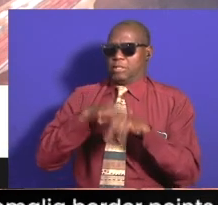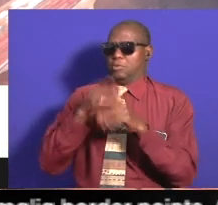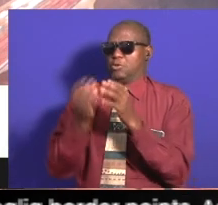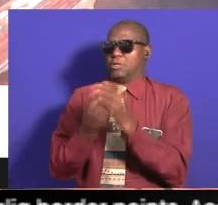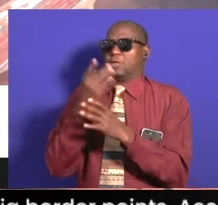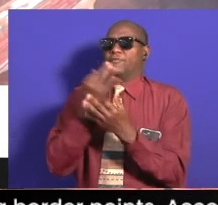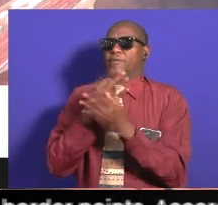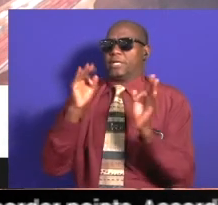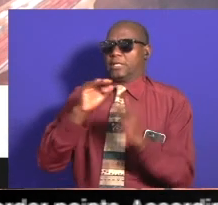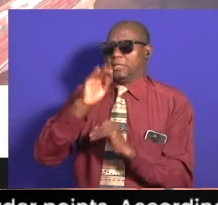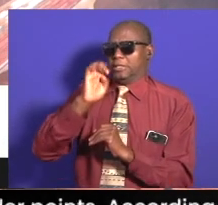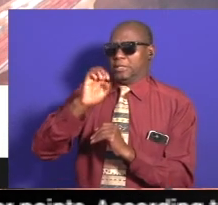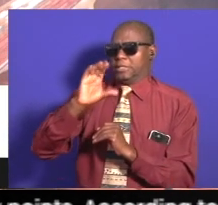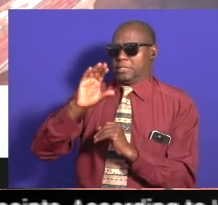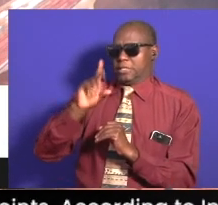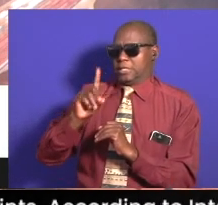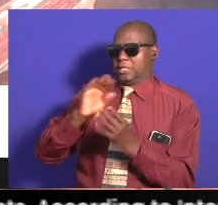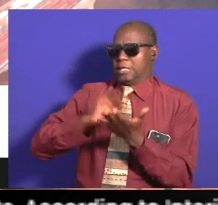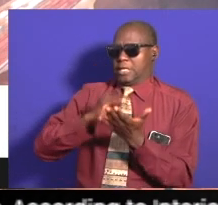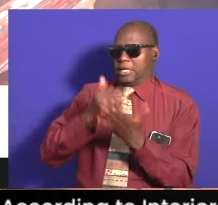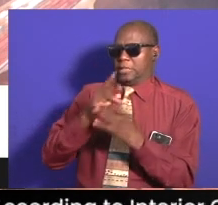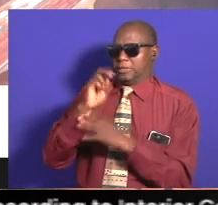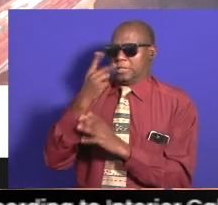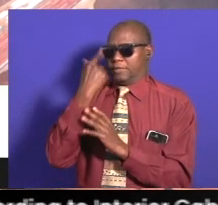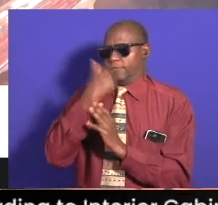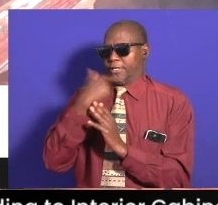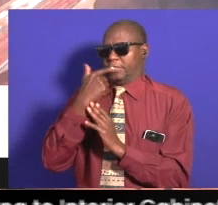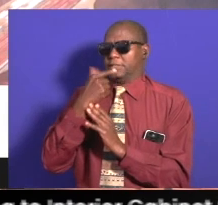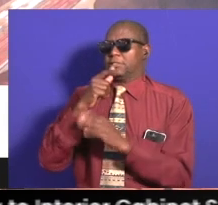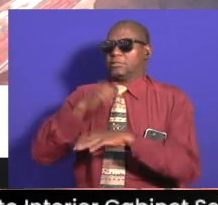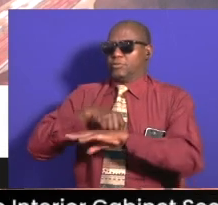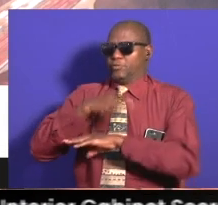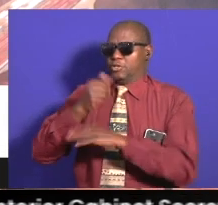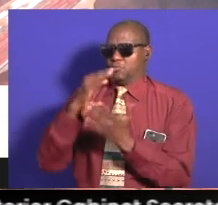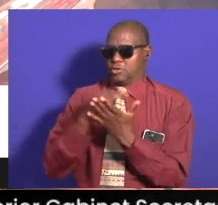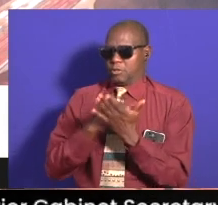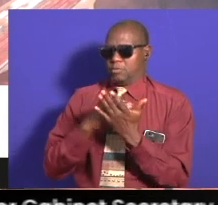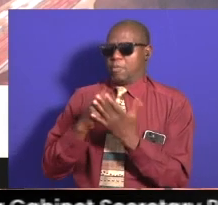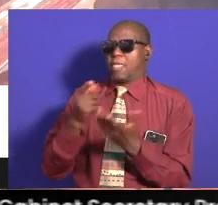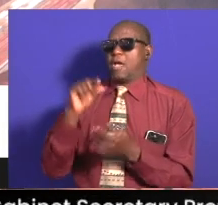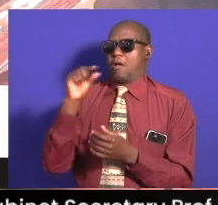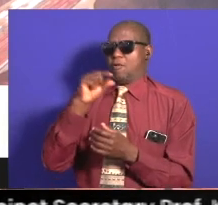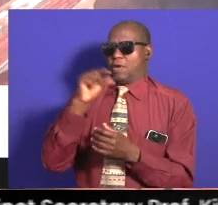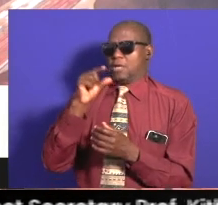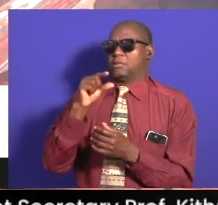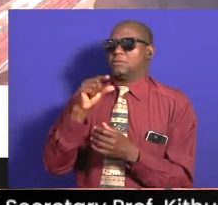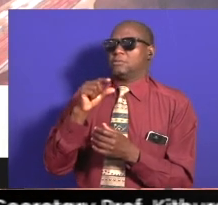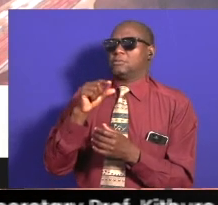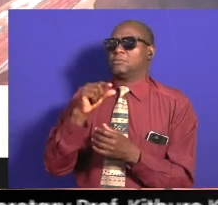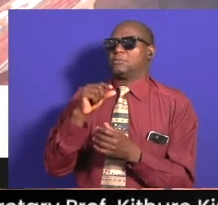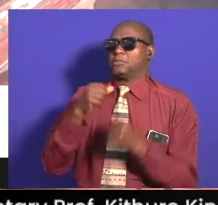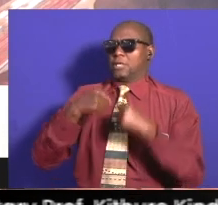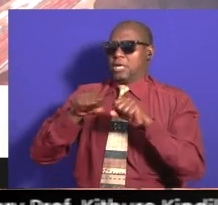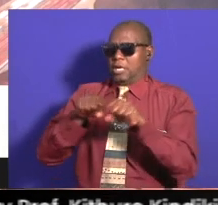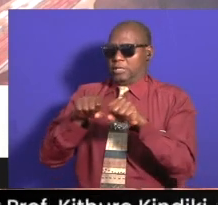free ECDE grant and the second phase of the ward bursary program, Governor Sakaja said 10 kitchens will be ready in 10 weeks